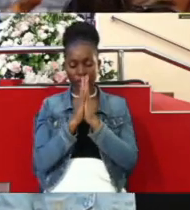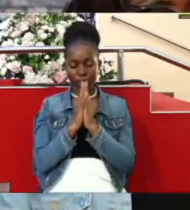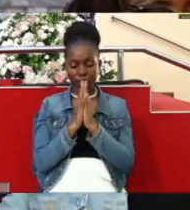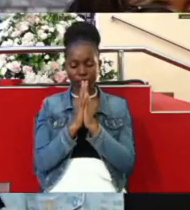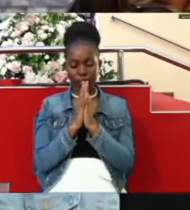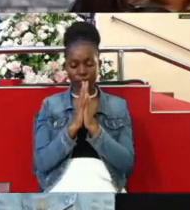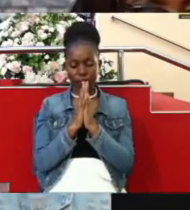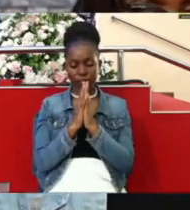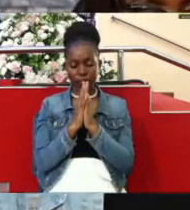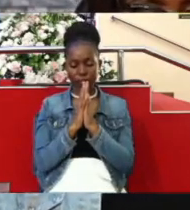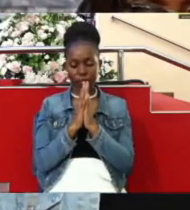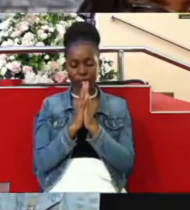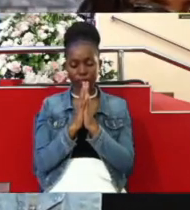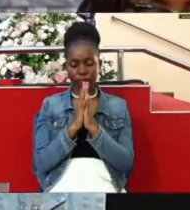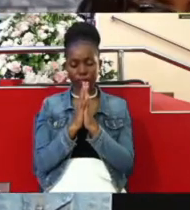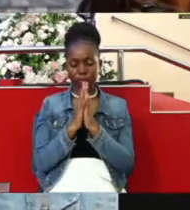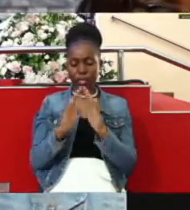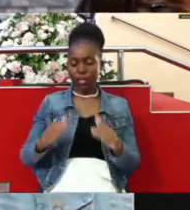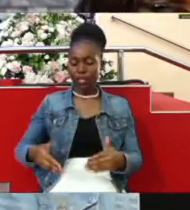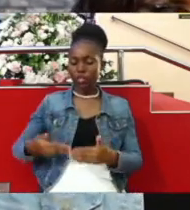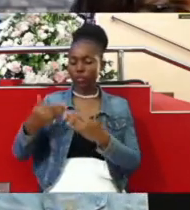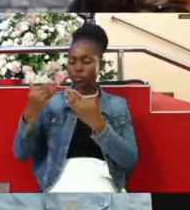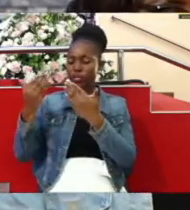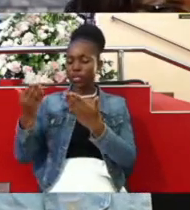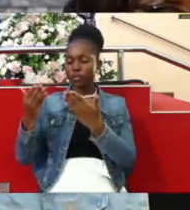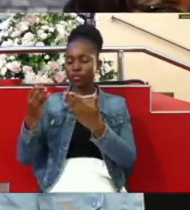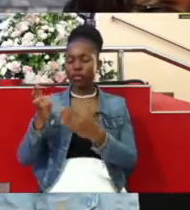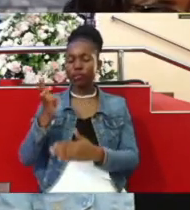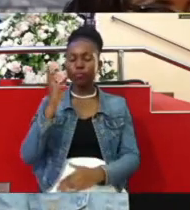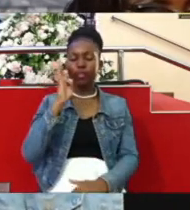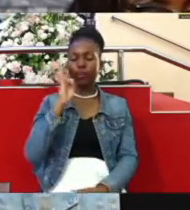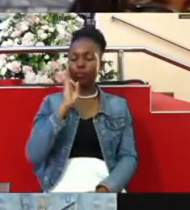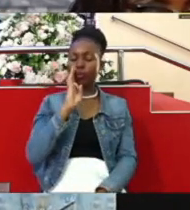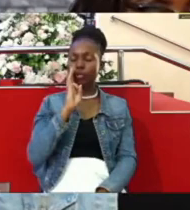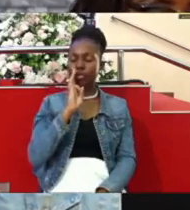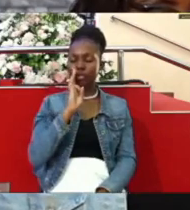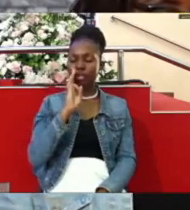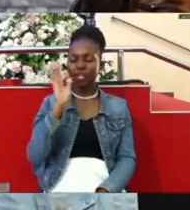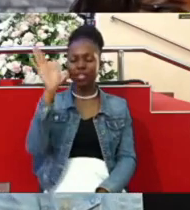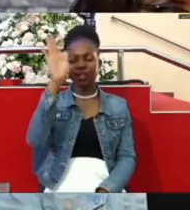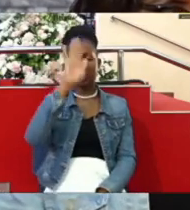that God, you shall give them that water that they will never ever thirst again.